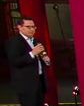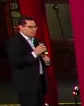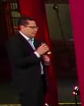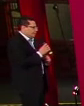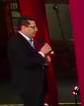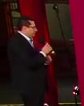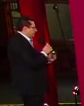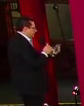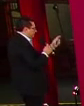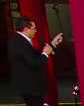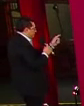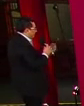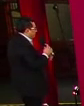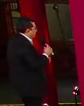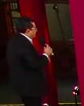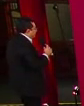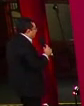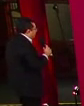78% that was